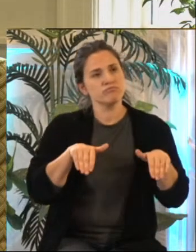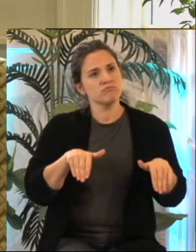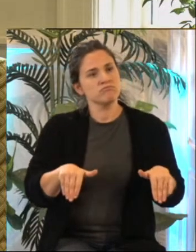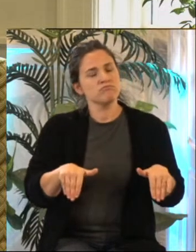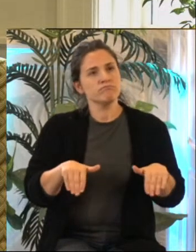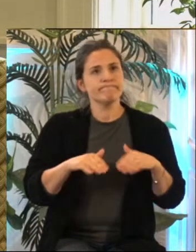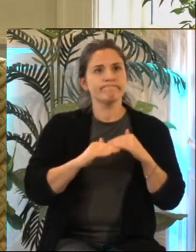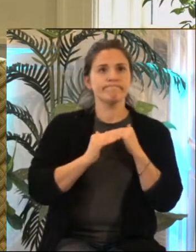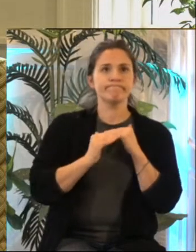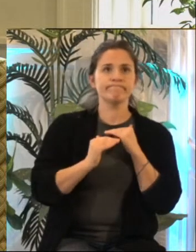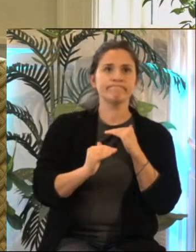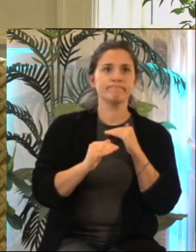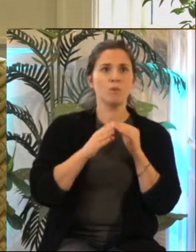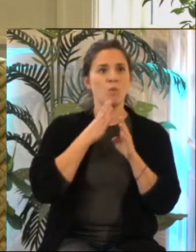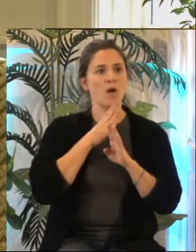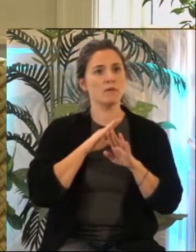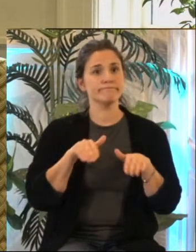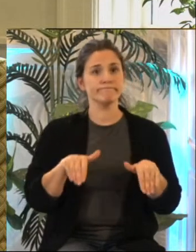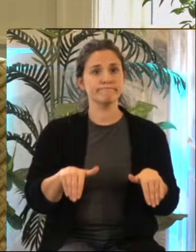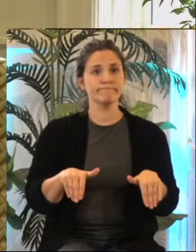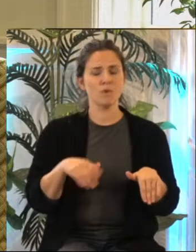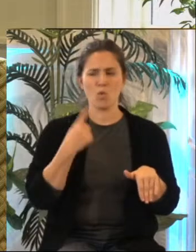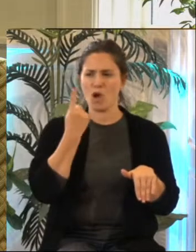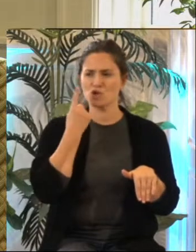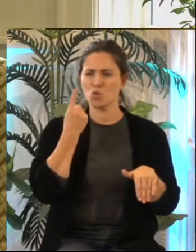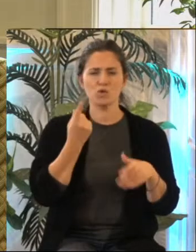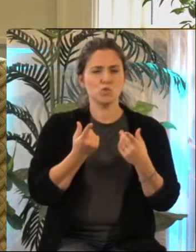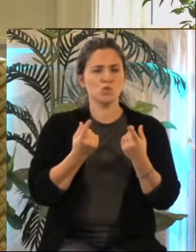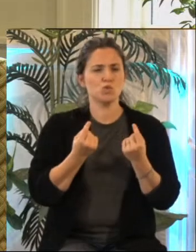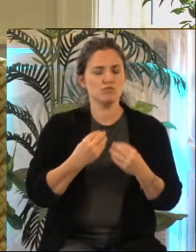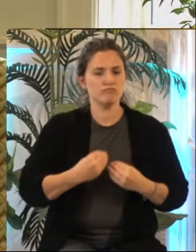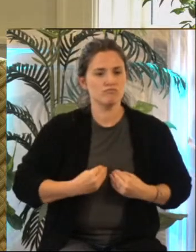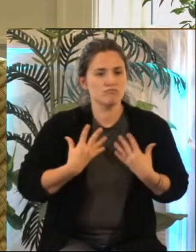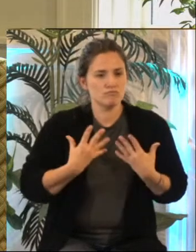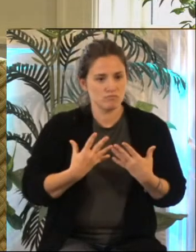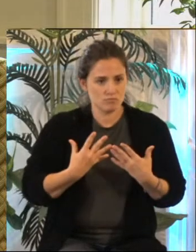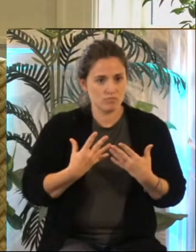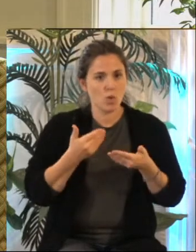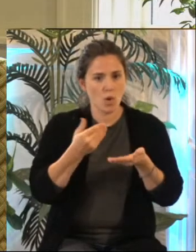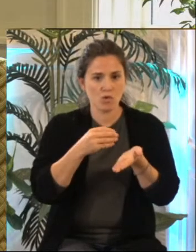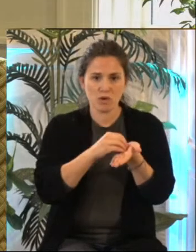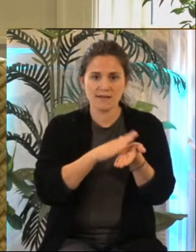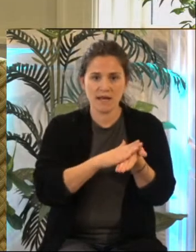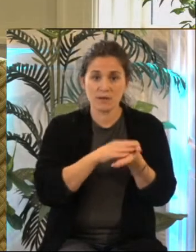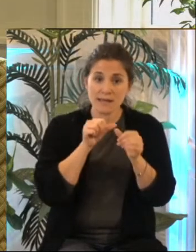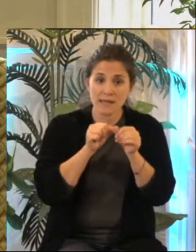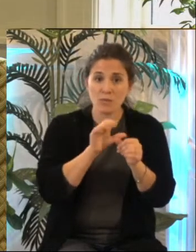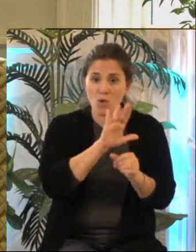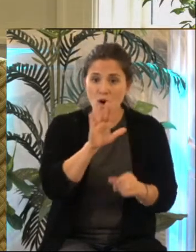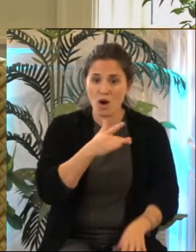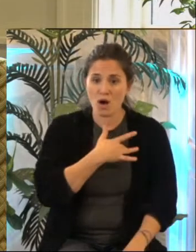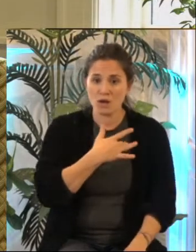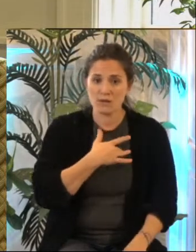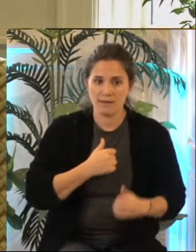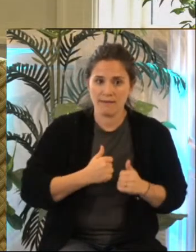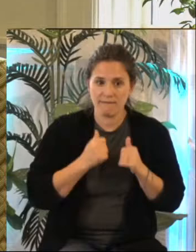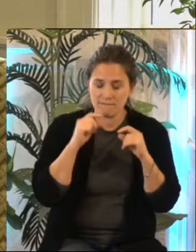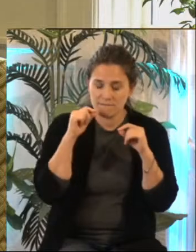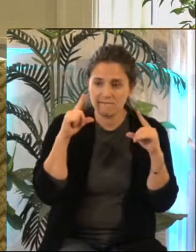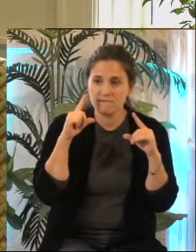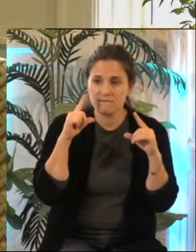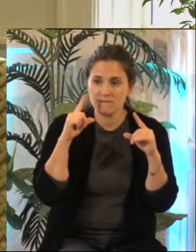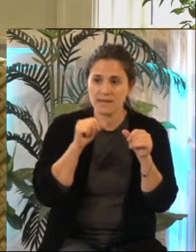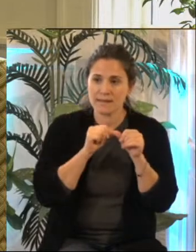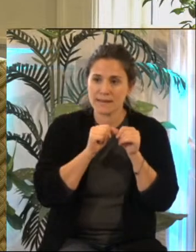And are you using them? Write some down if you want. But keep your heart alive. Keep your passion